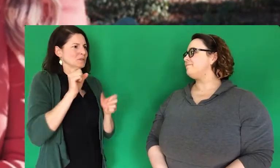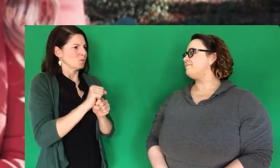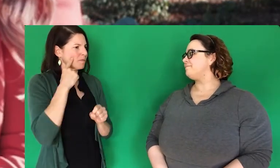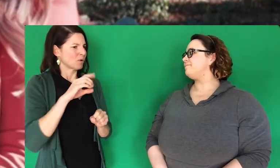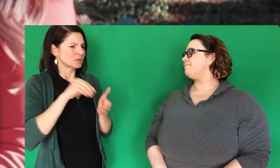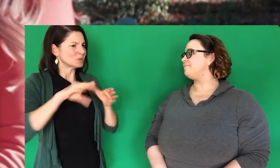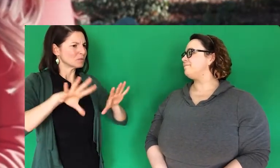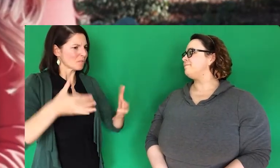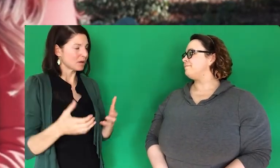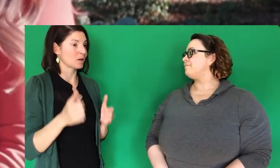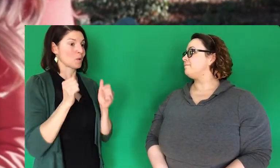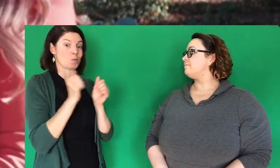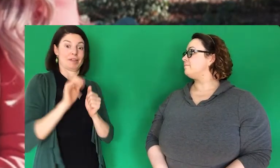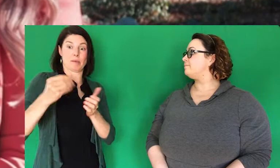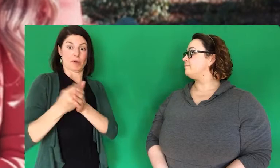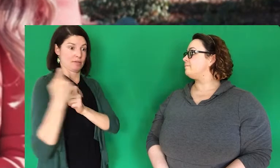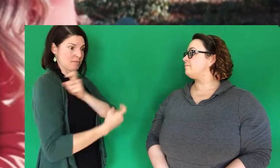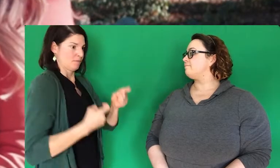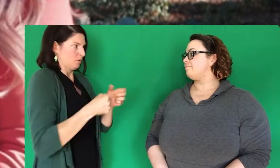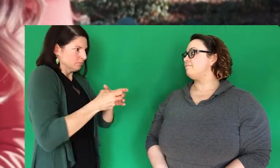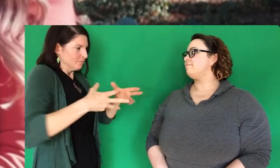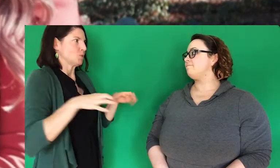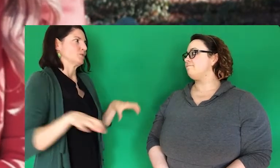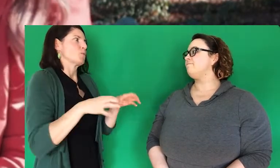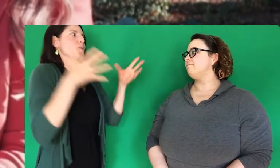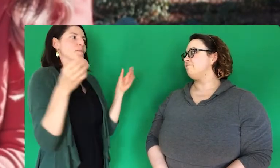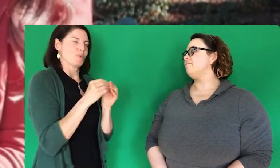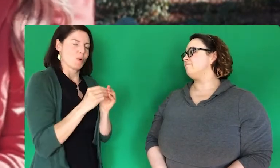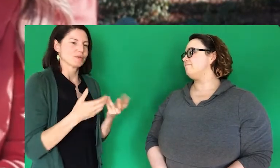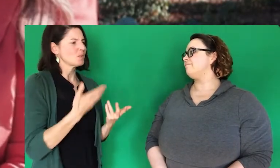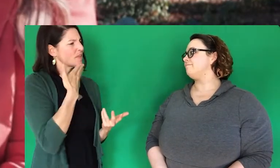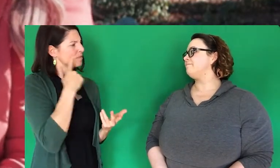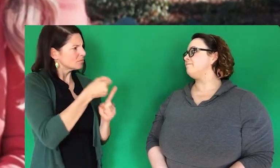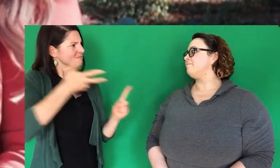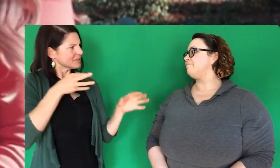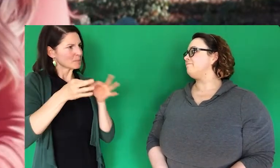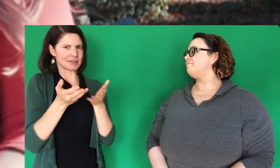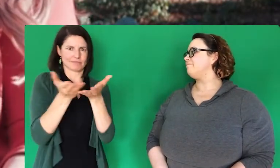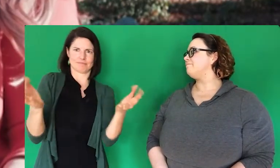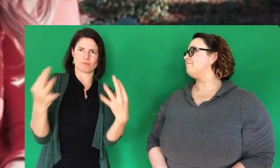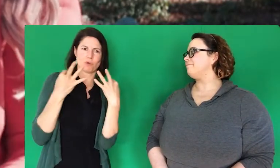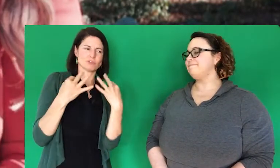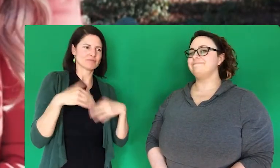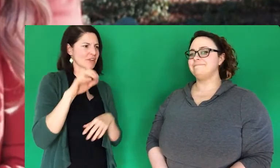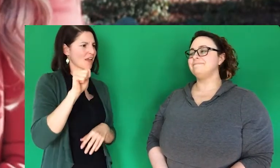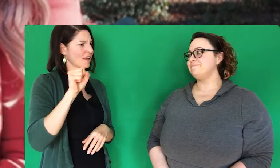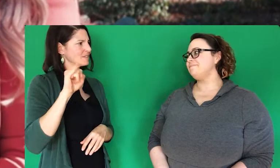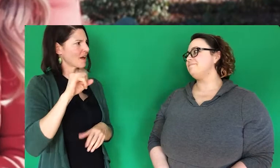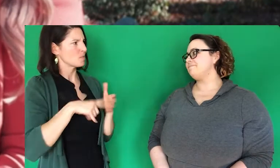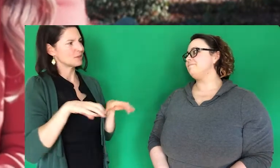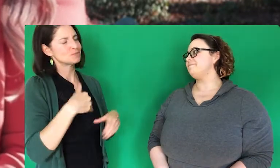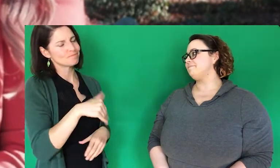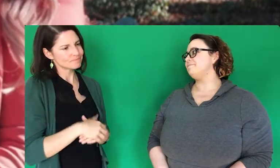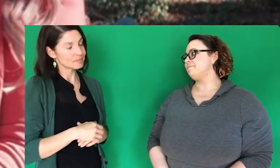student body, and with that philanthropic support, you're able to do so much more. So thank you so much for kind of explaining to all of our viewers out there what